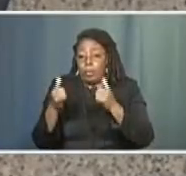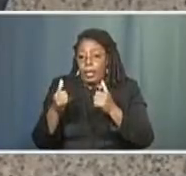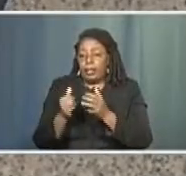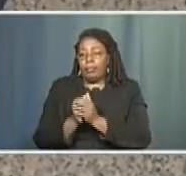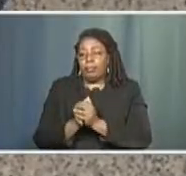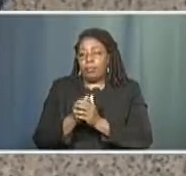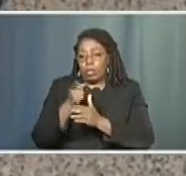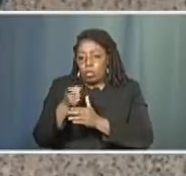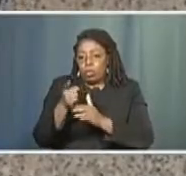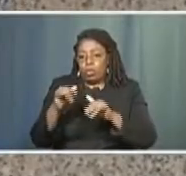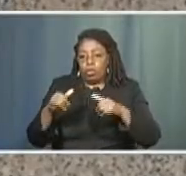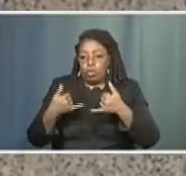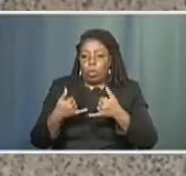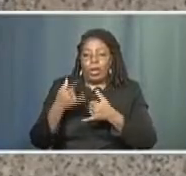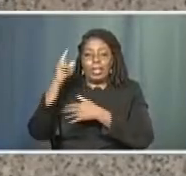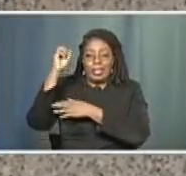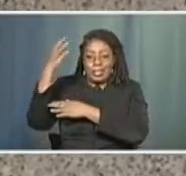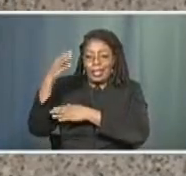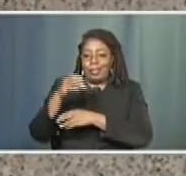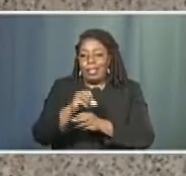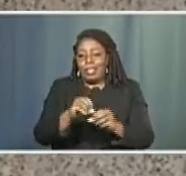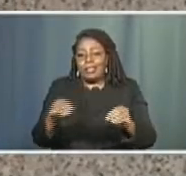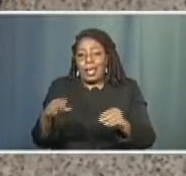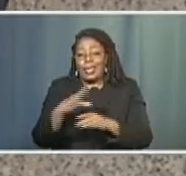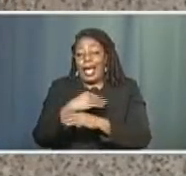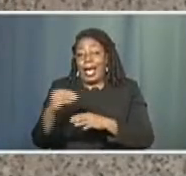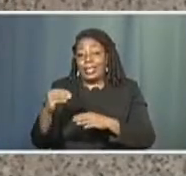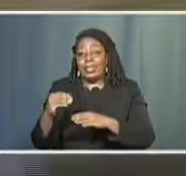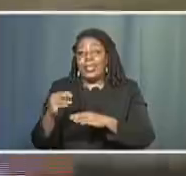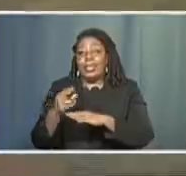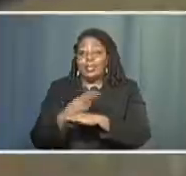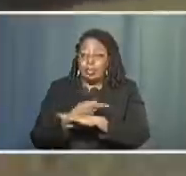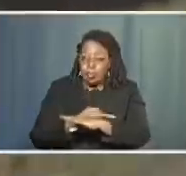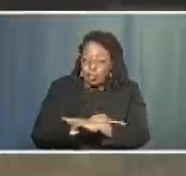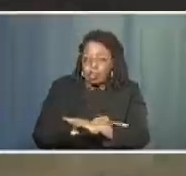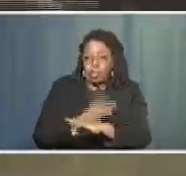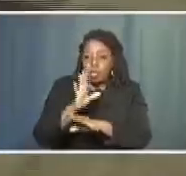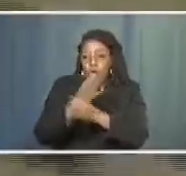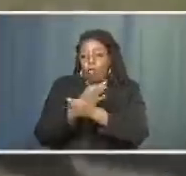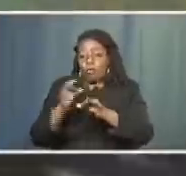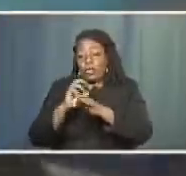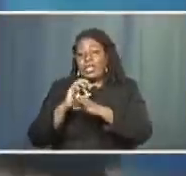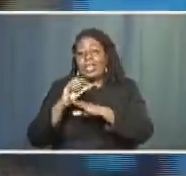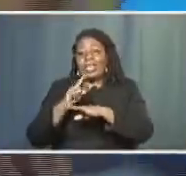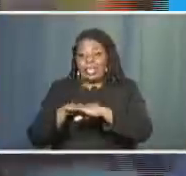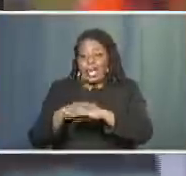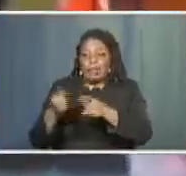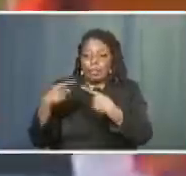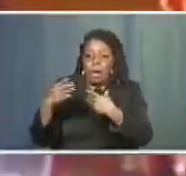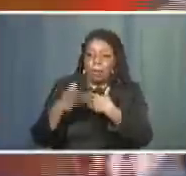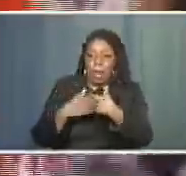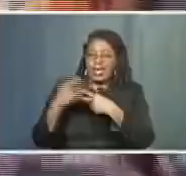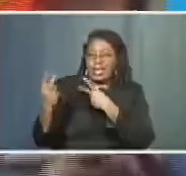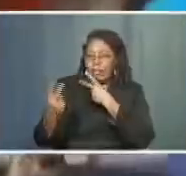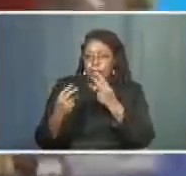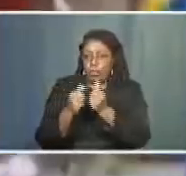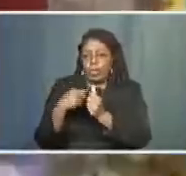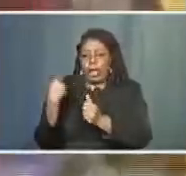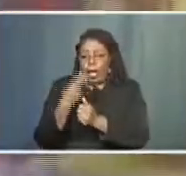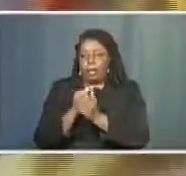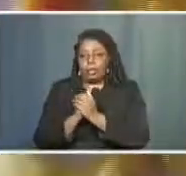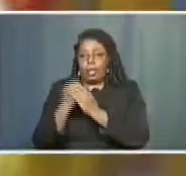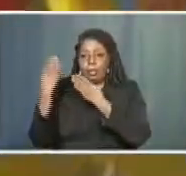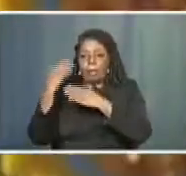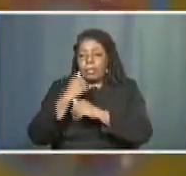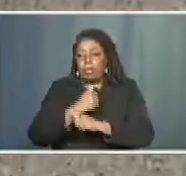you to enjoy the sun, the sand, and the sea, and make sure that on your free time you come back here and visit with us. Bahamas appreciates you coming